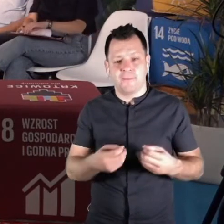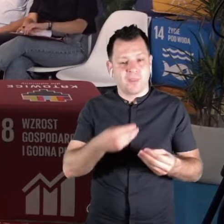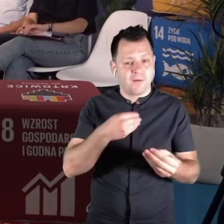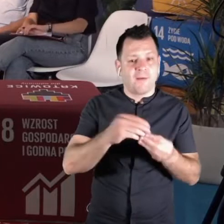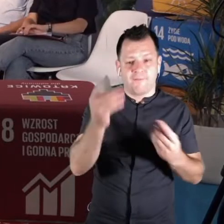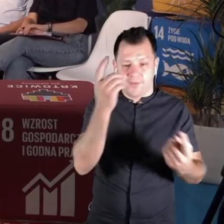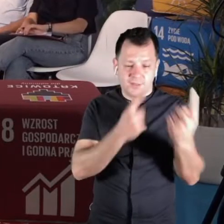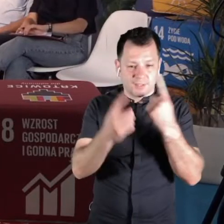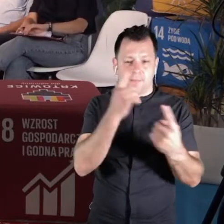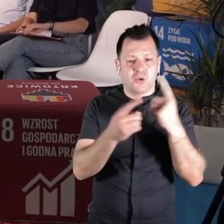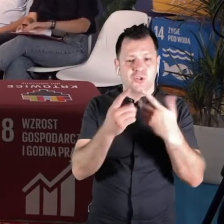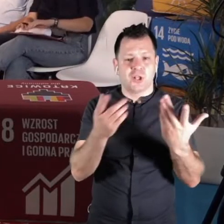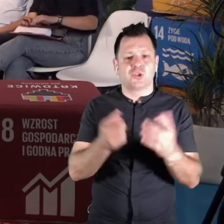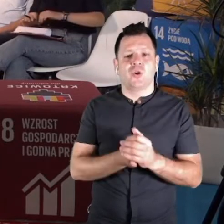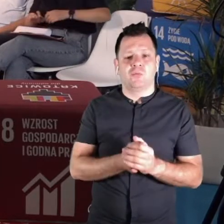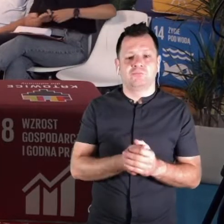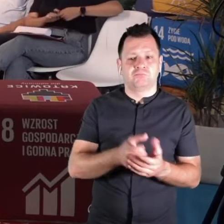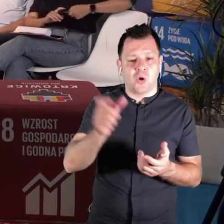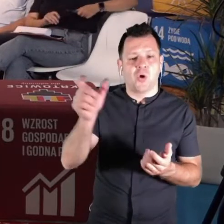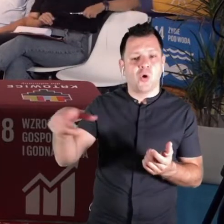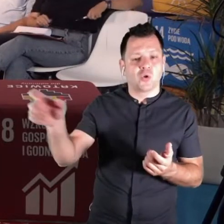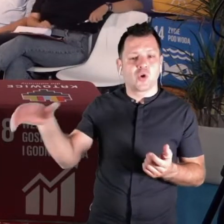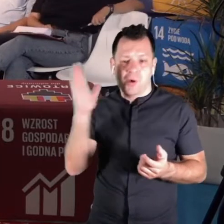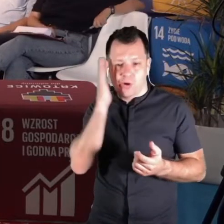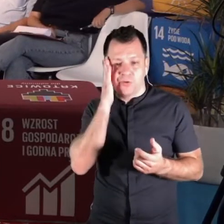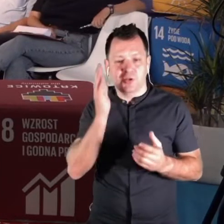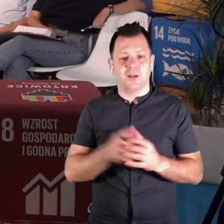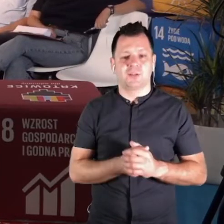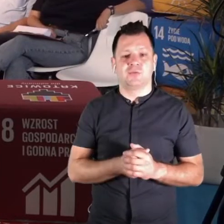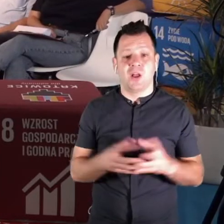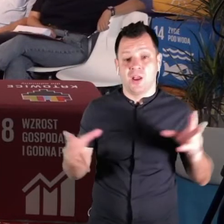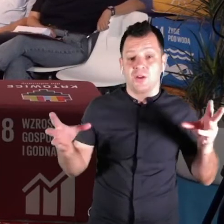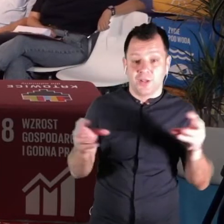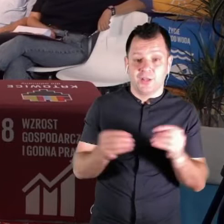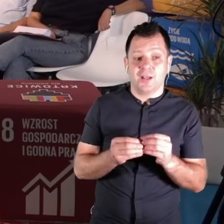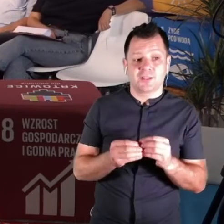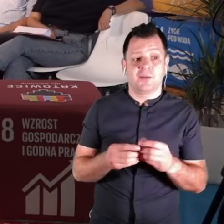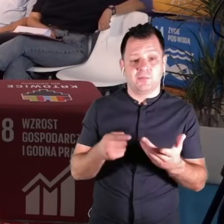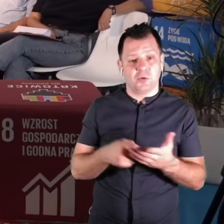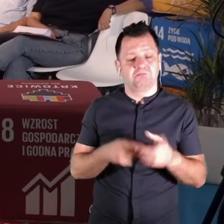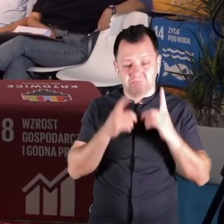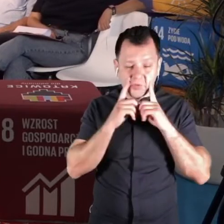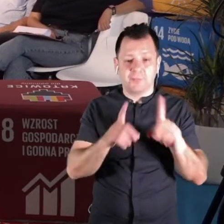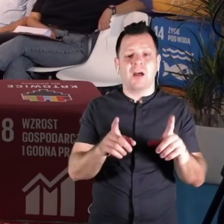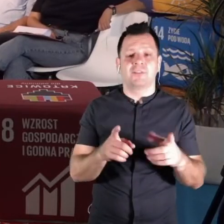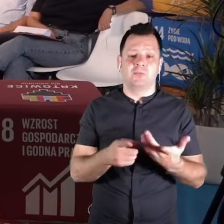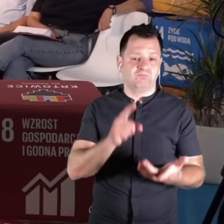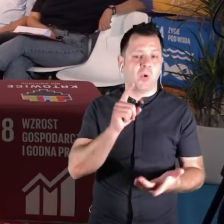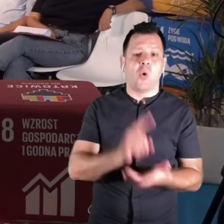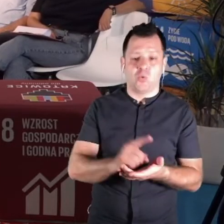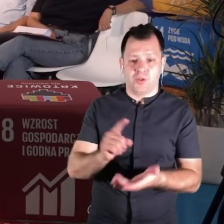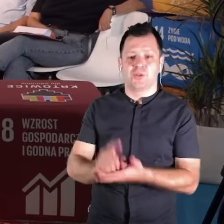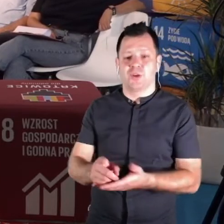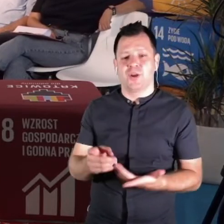more results with them, then we can really change the work of the city, that we can change the